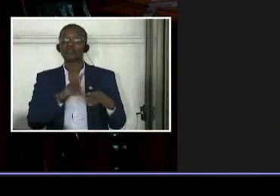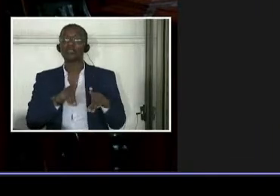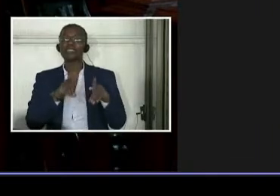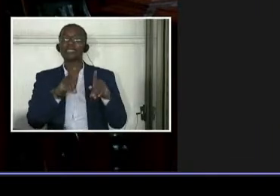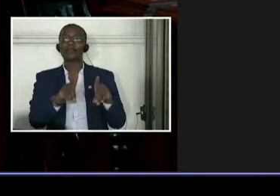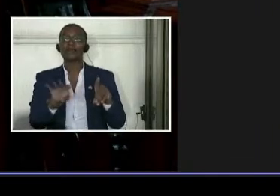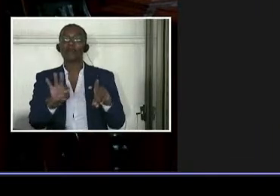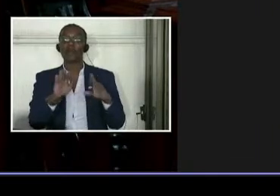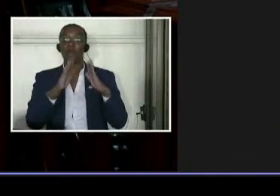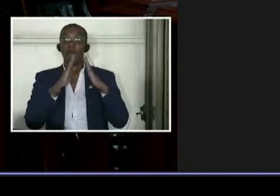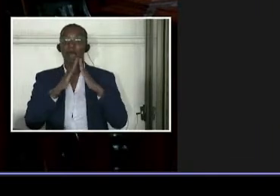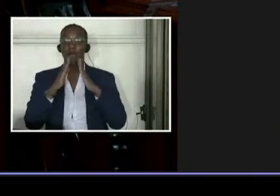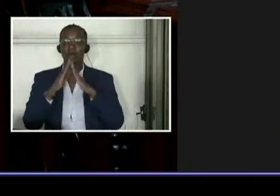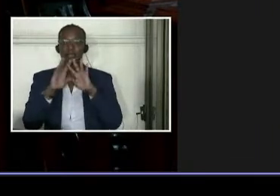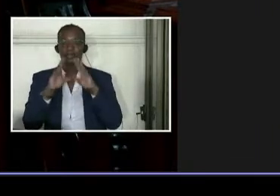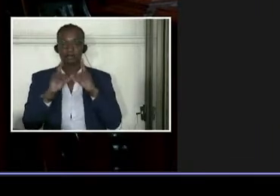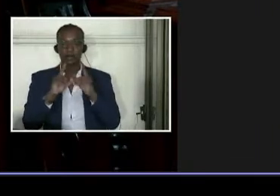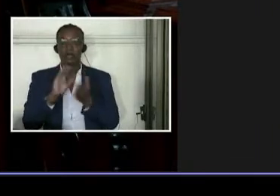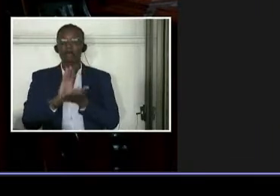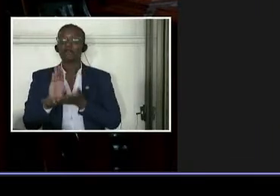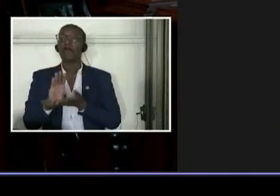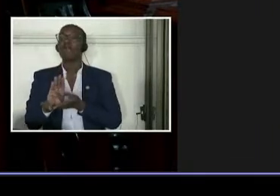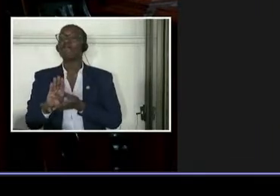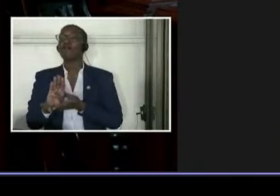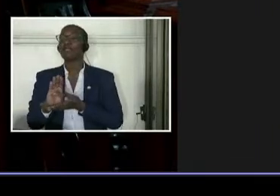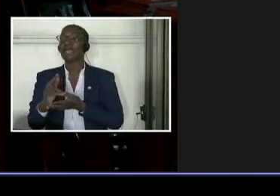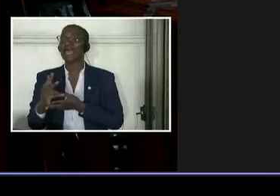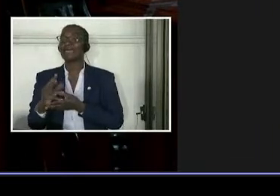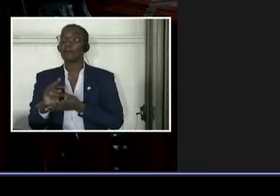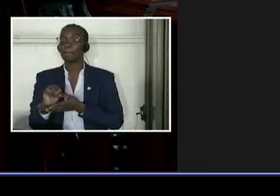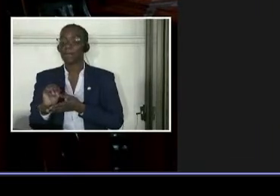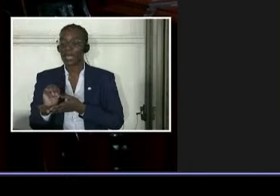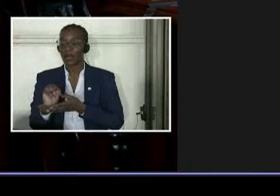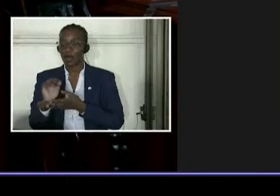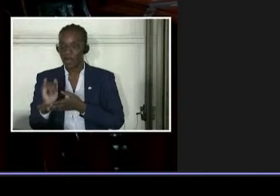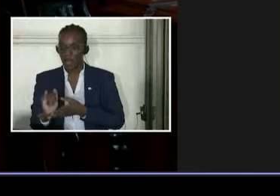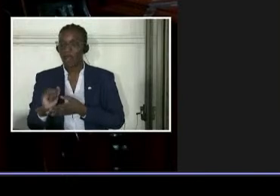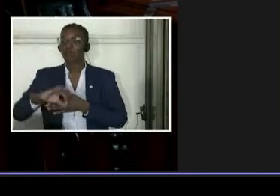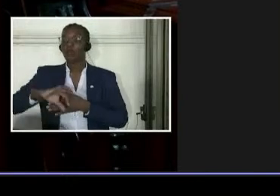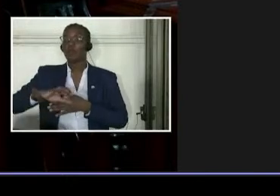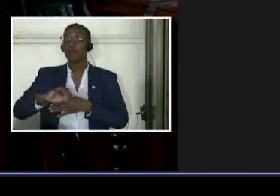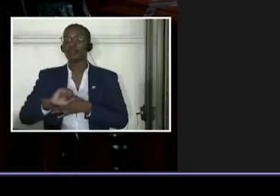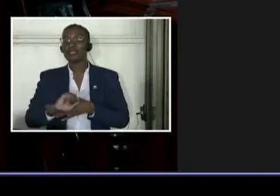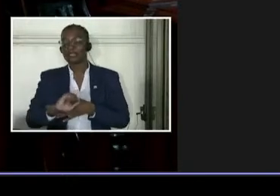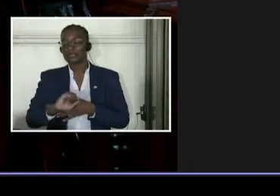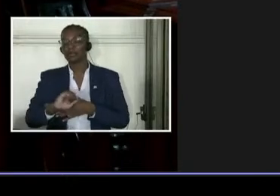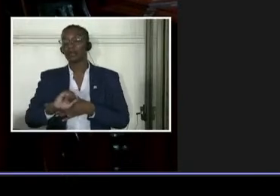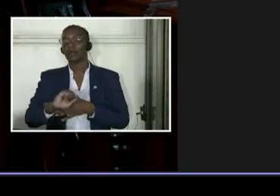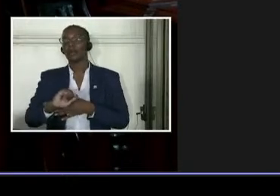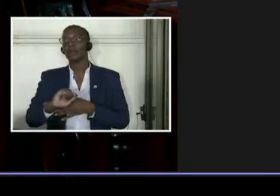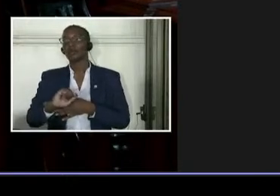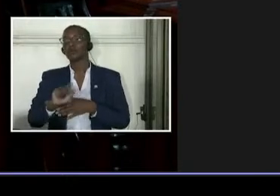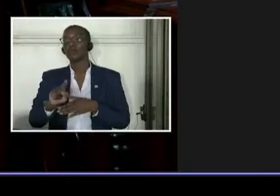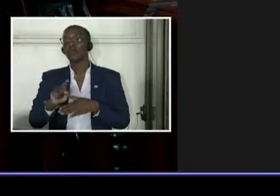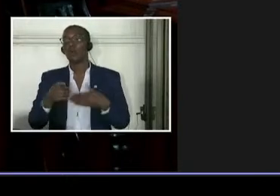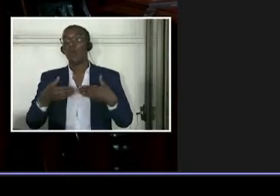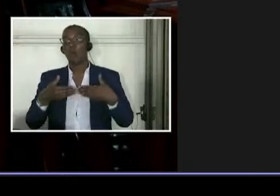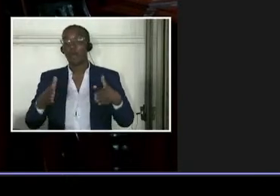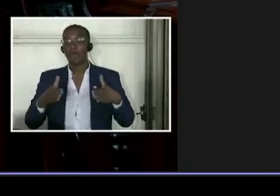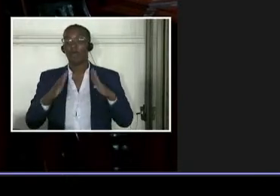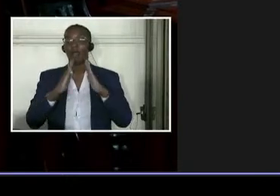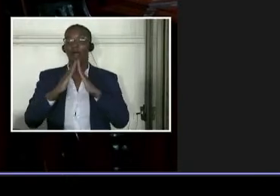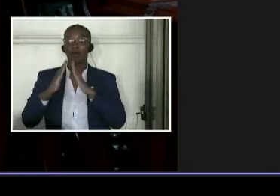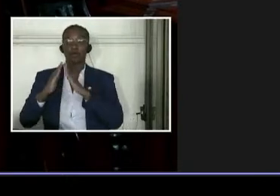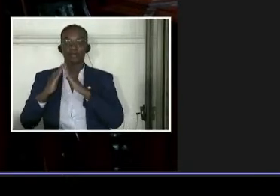of human settlements and have made an allocation of 48 million rands for the provision of bulk to unlock